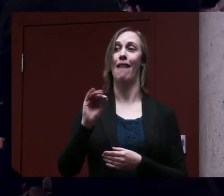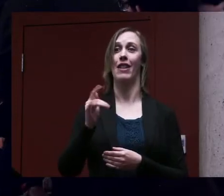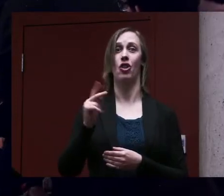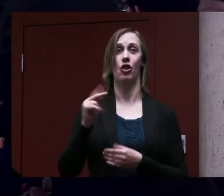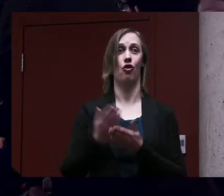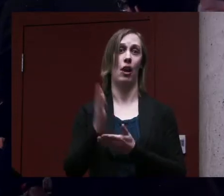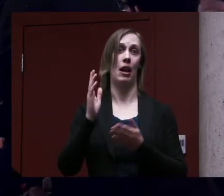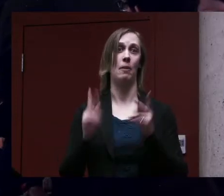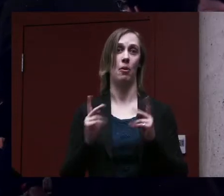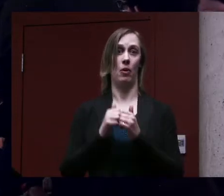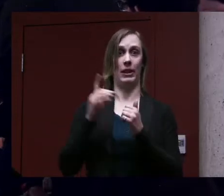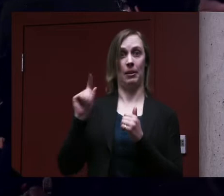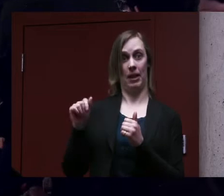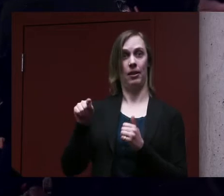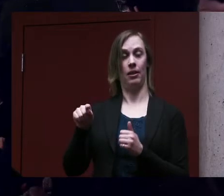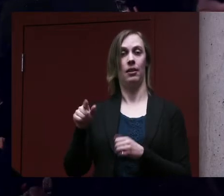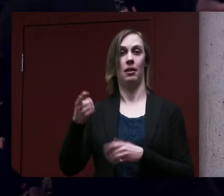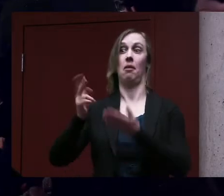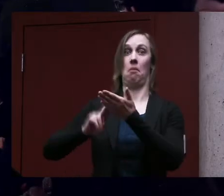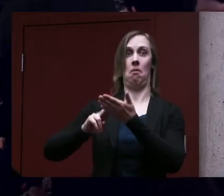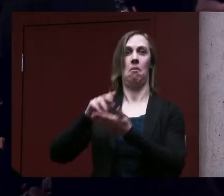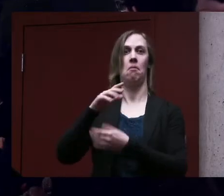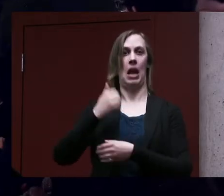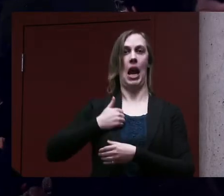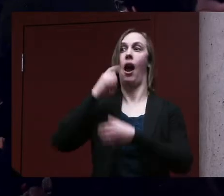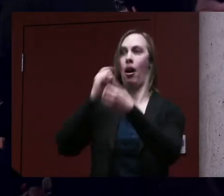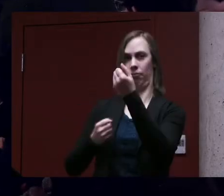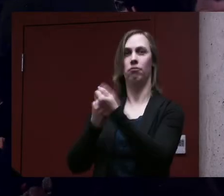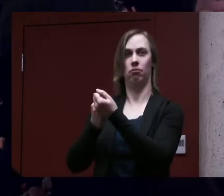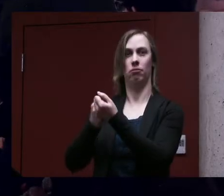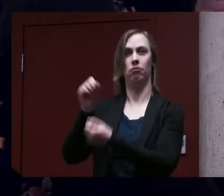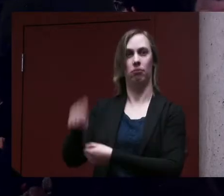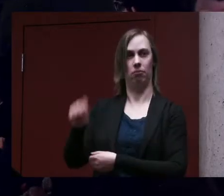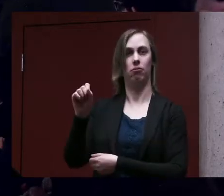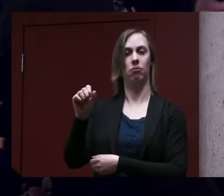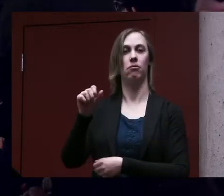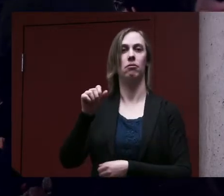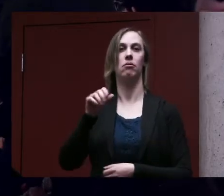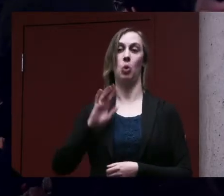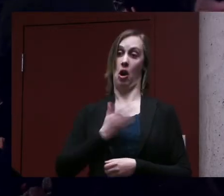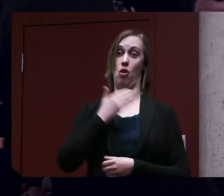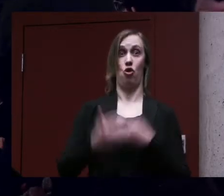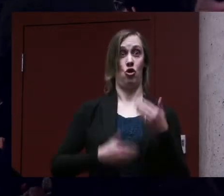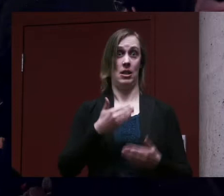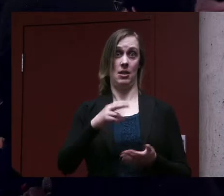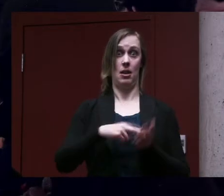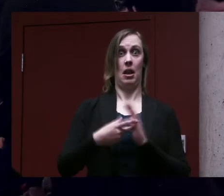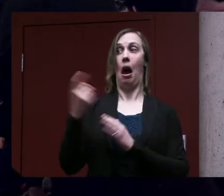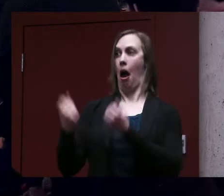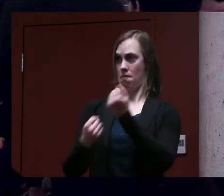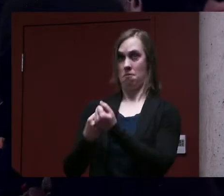that has been endorsed by the Canadian government, the way our process works, so it's not